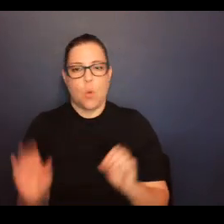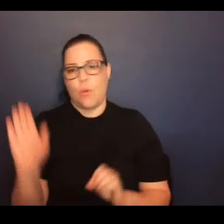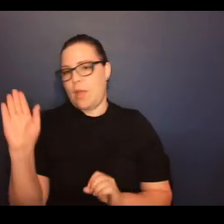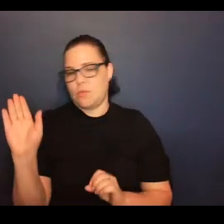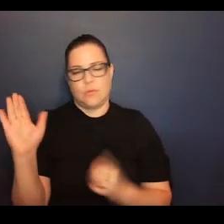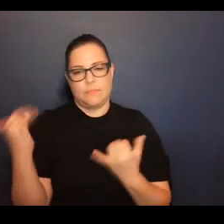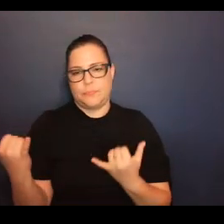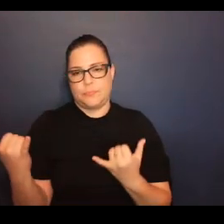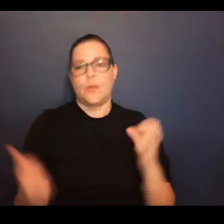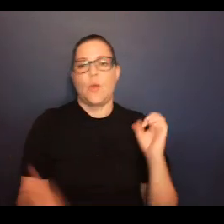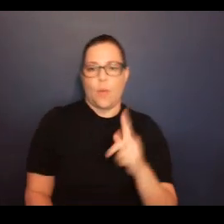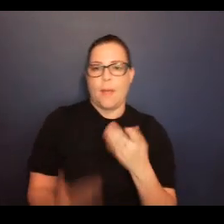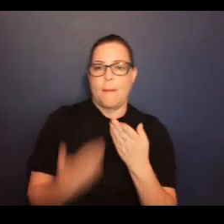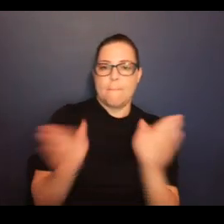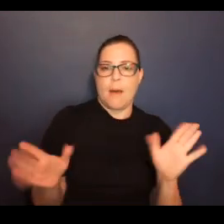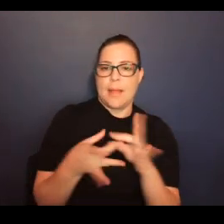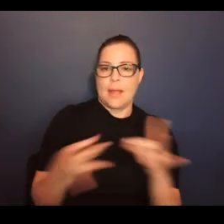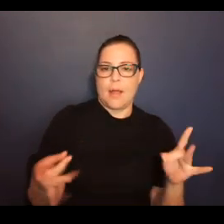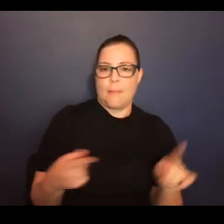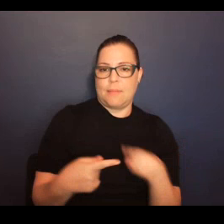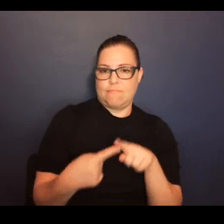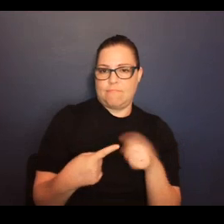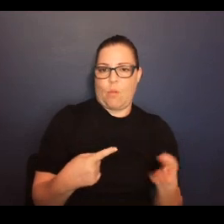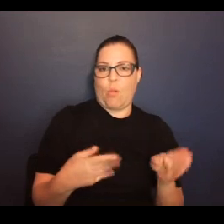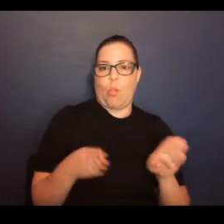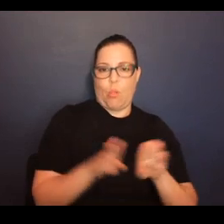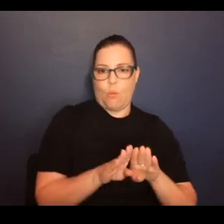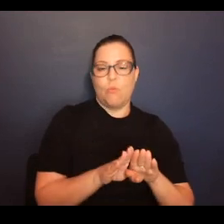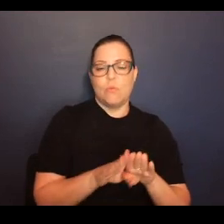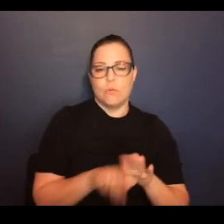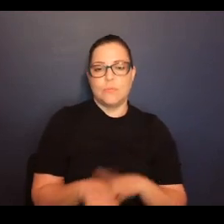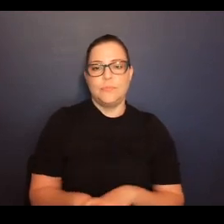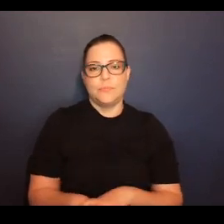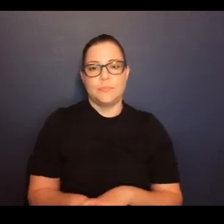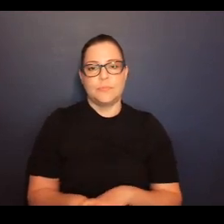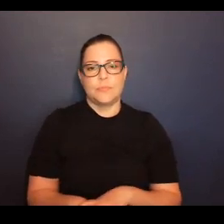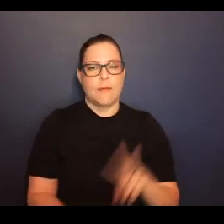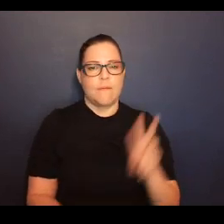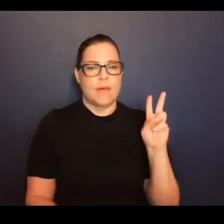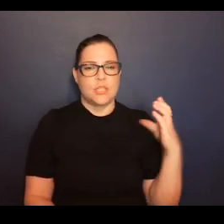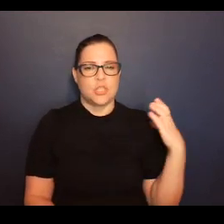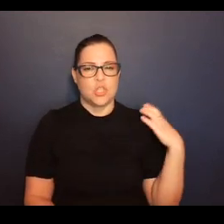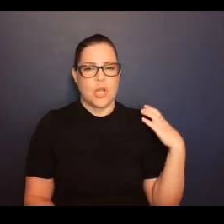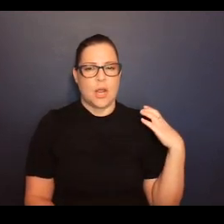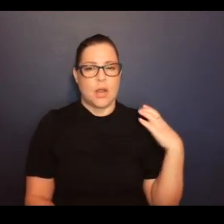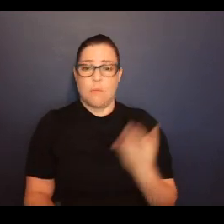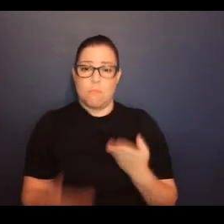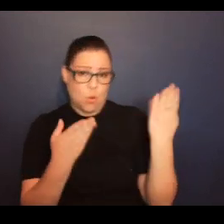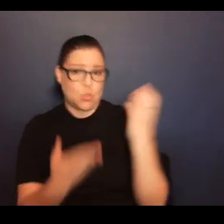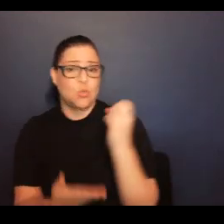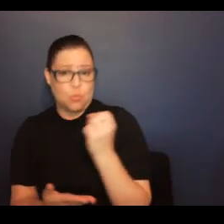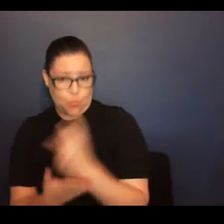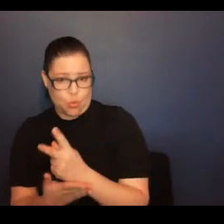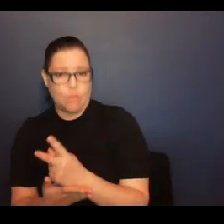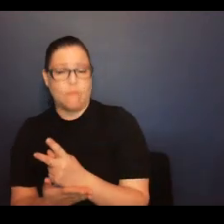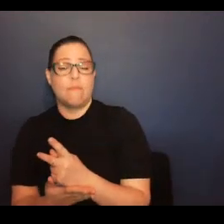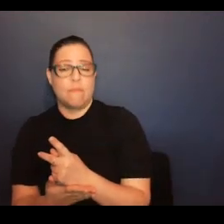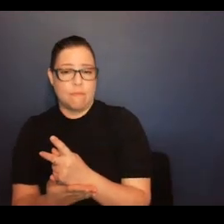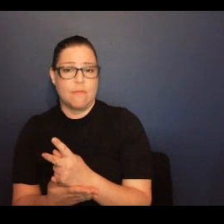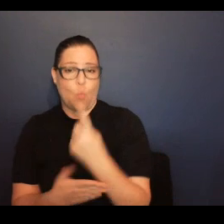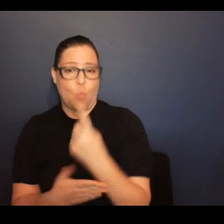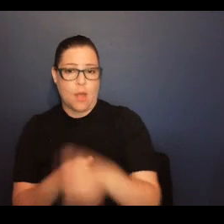at this time. All right, public comments on this item is now closed. Vice motion Chair. Motion to approve. All right, we have a motion to approve the